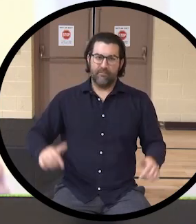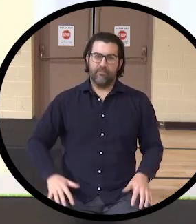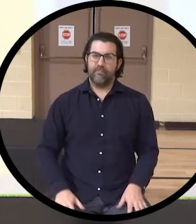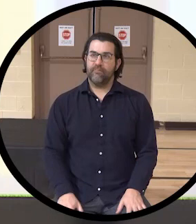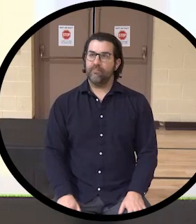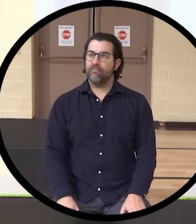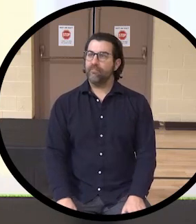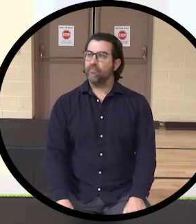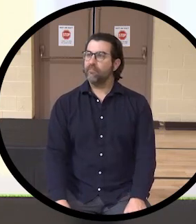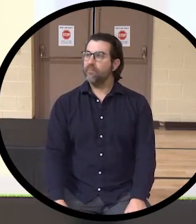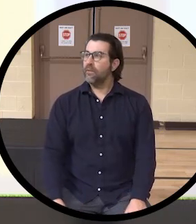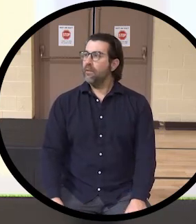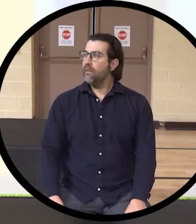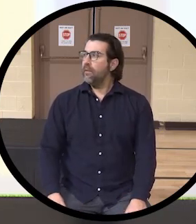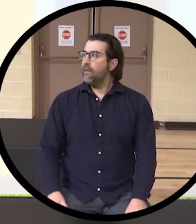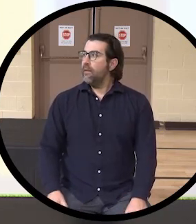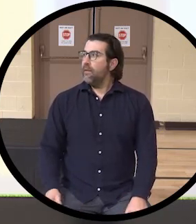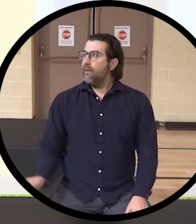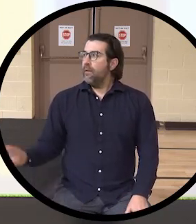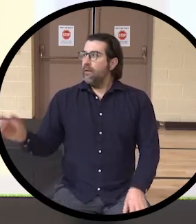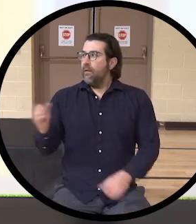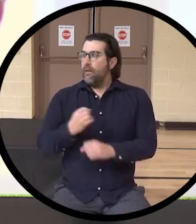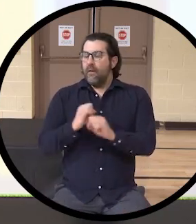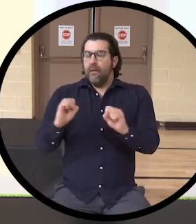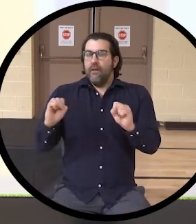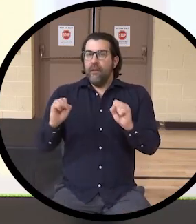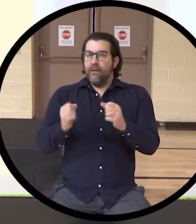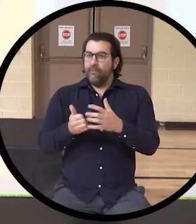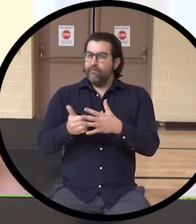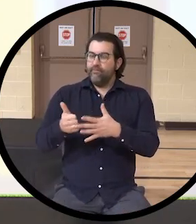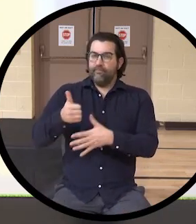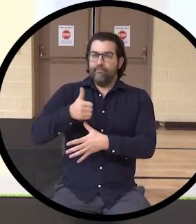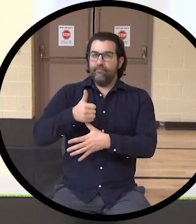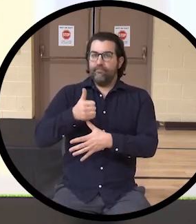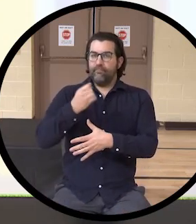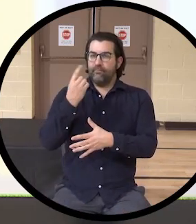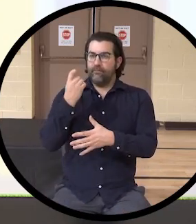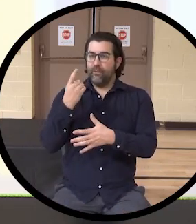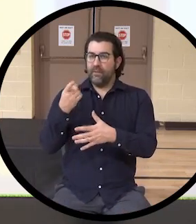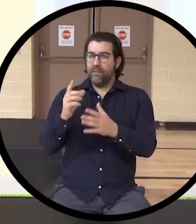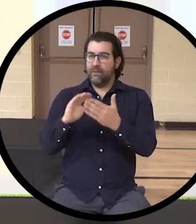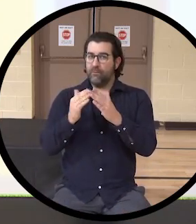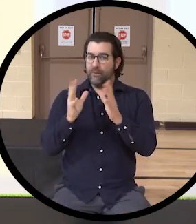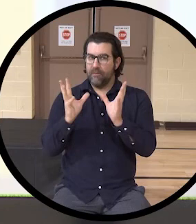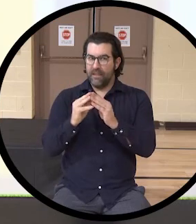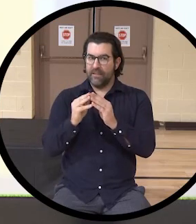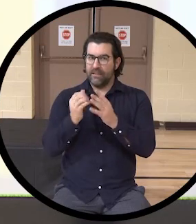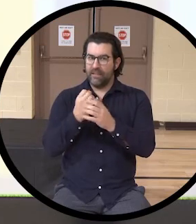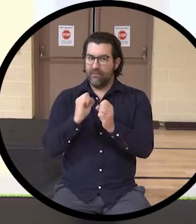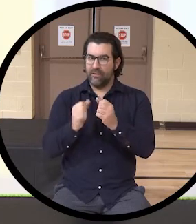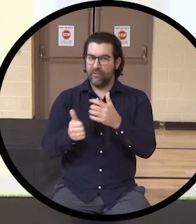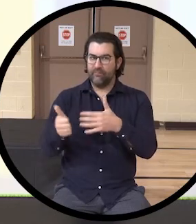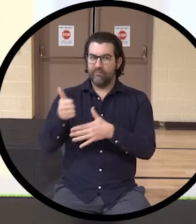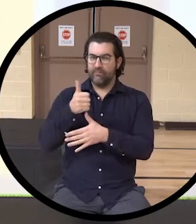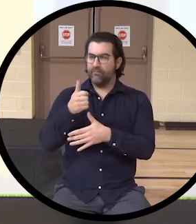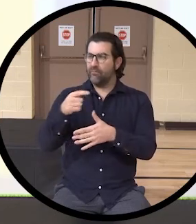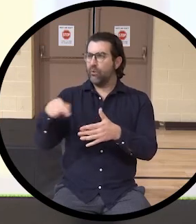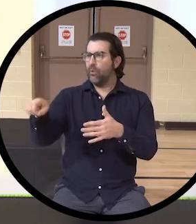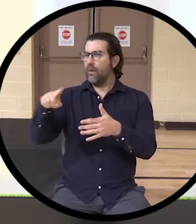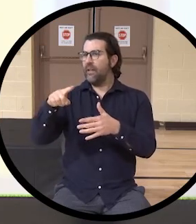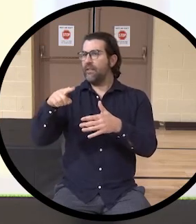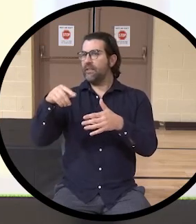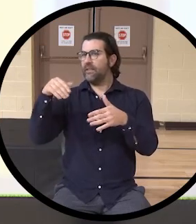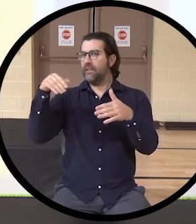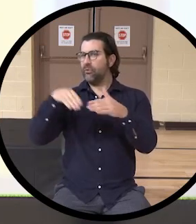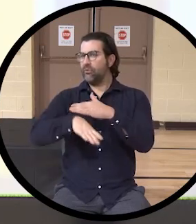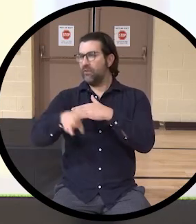So real quick, safety overview. Safety is paramount for us, even at these community meetings. I think most of you came in through these